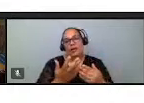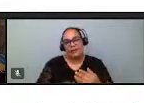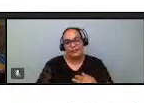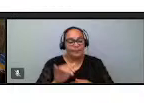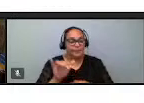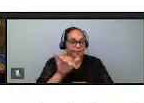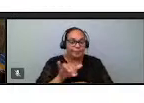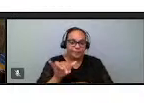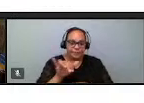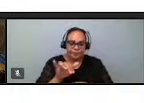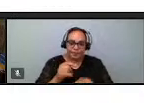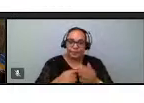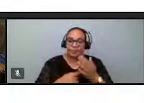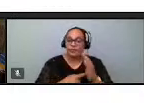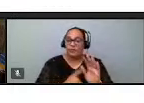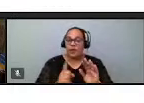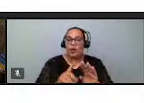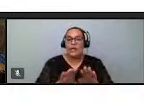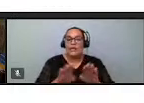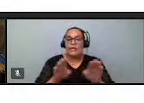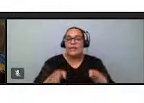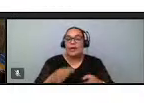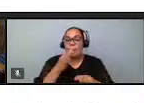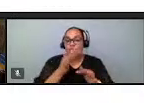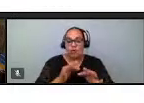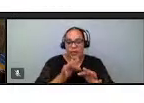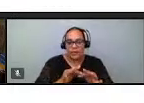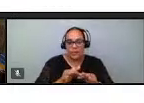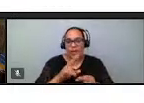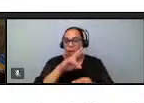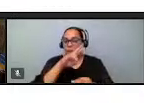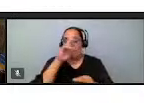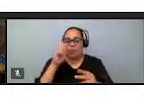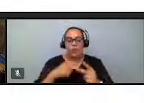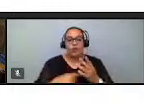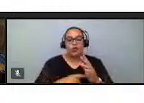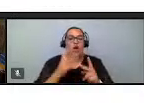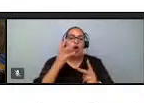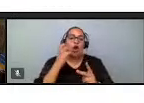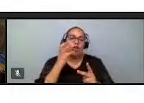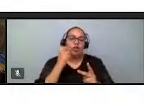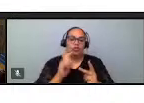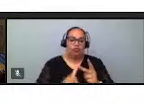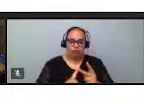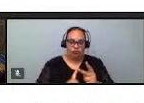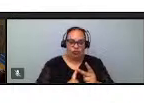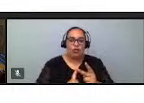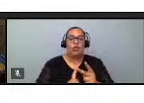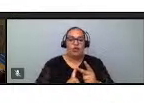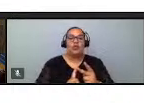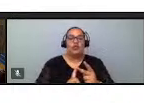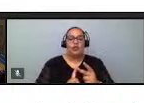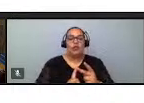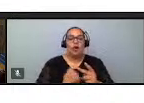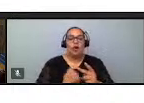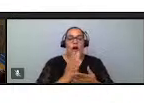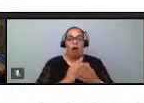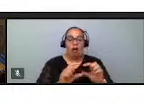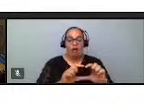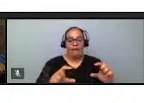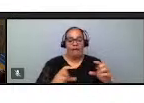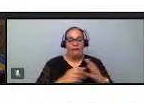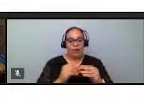yellow shows you table grapes and blue shows you oranges so the bottom of the half gives you